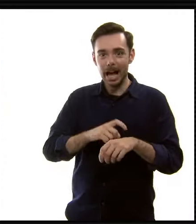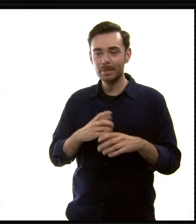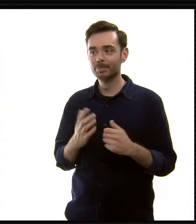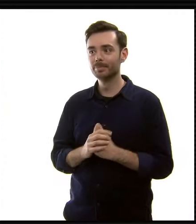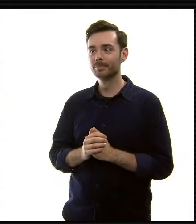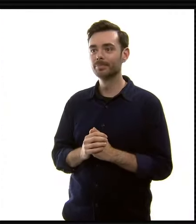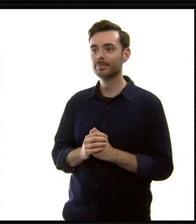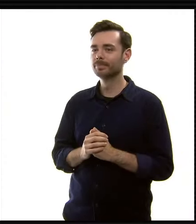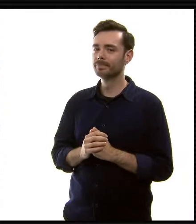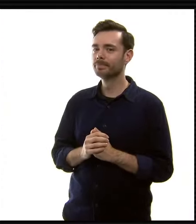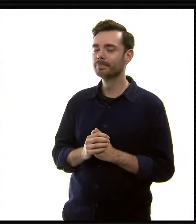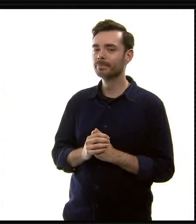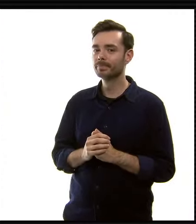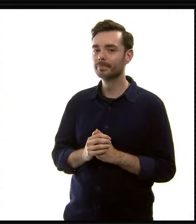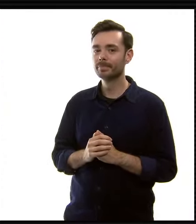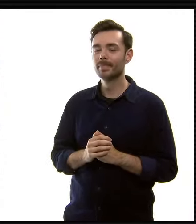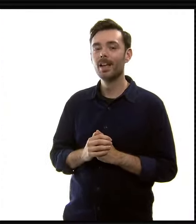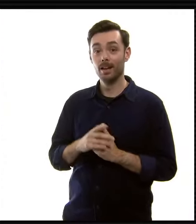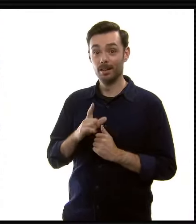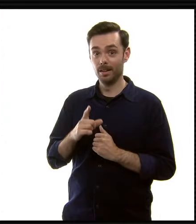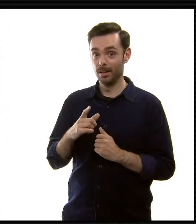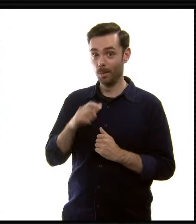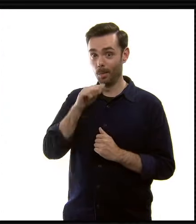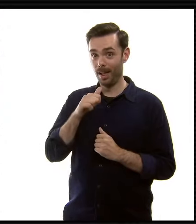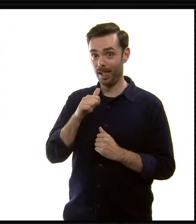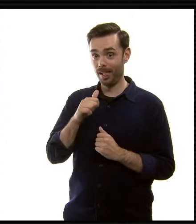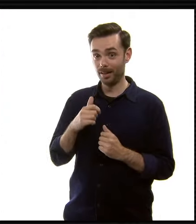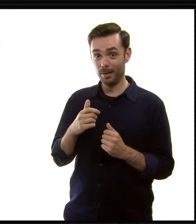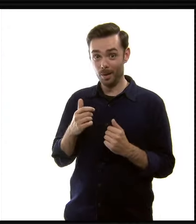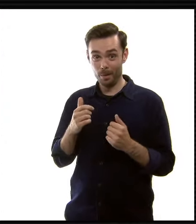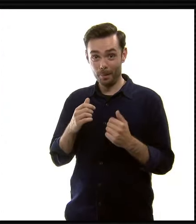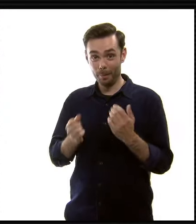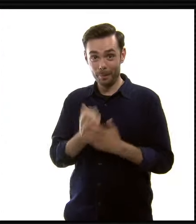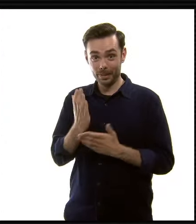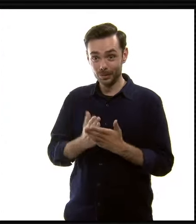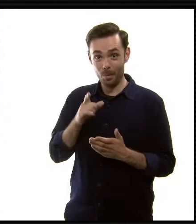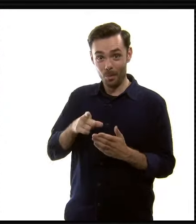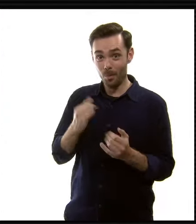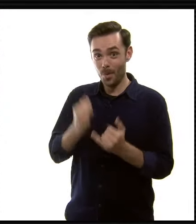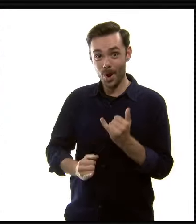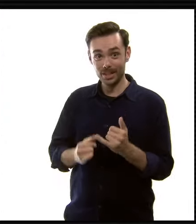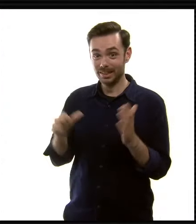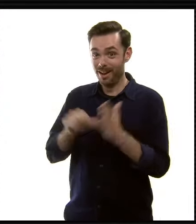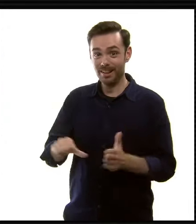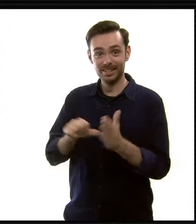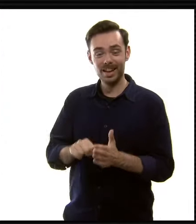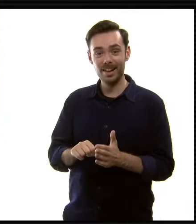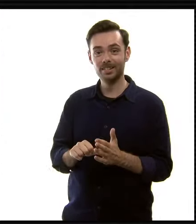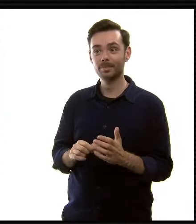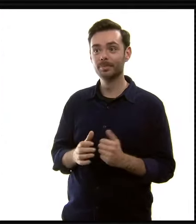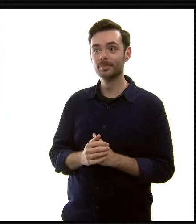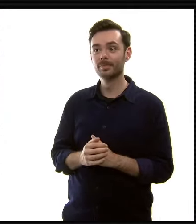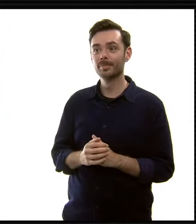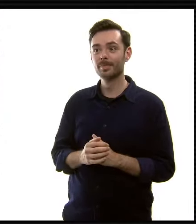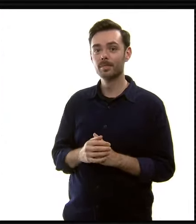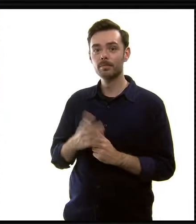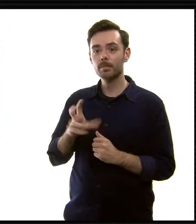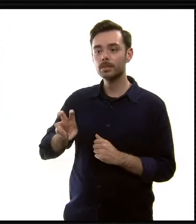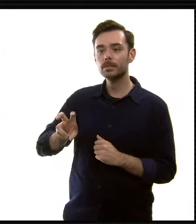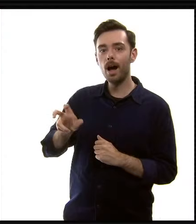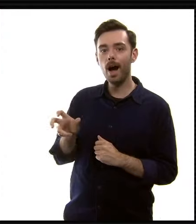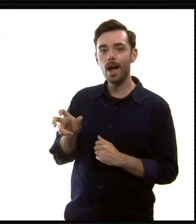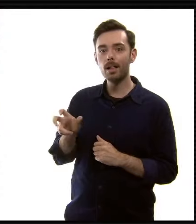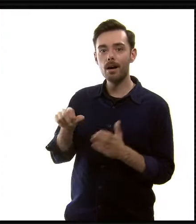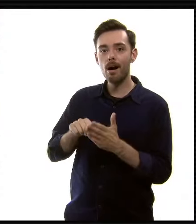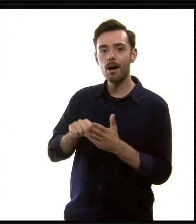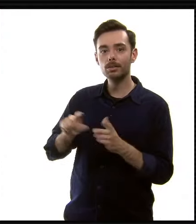understatement, actually. Well, we're about to kick it up a notch. And what notch are we at the moment? Oh, 5. Well, get ready to kick it up to